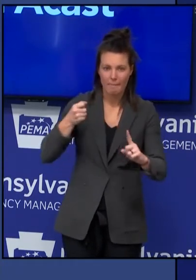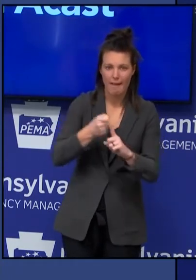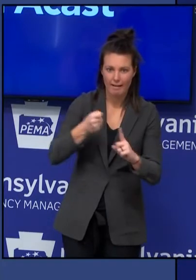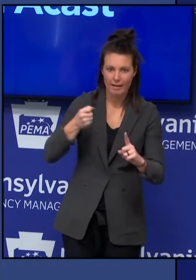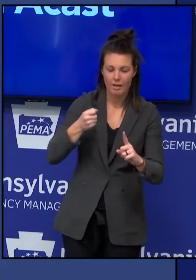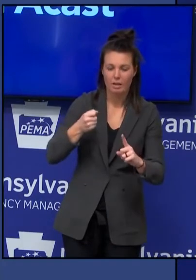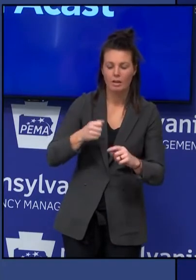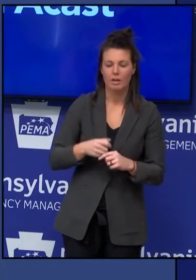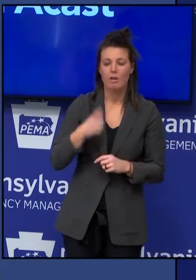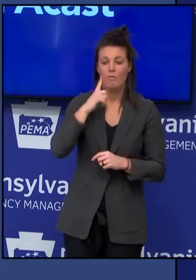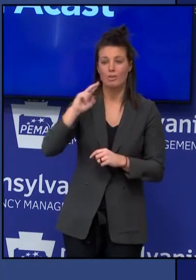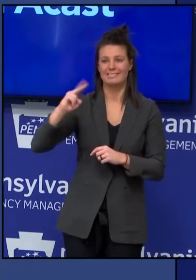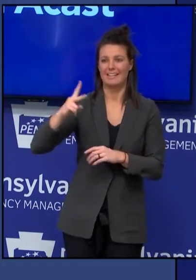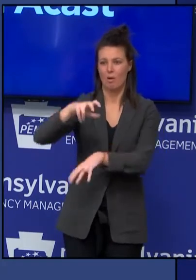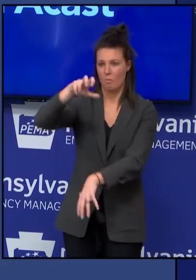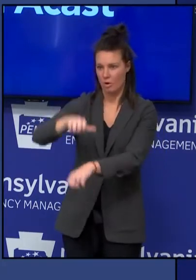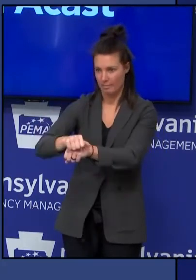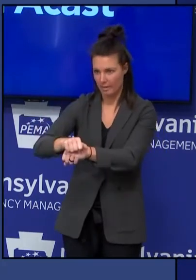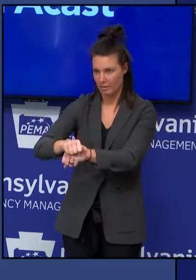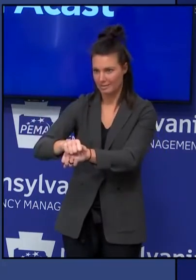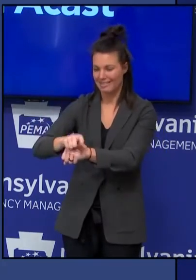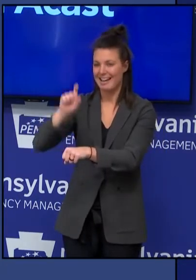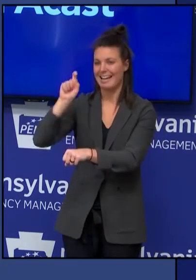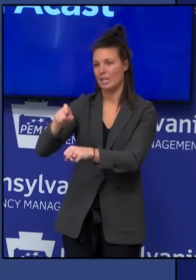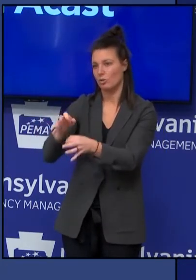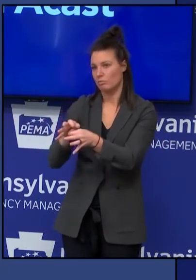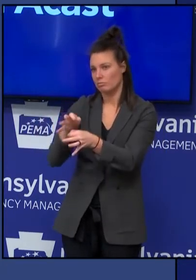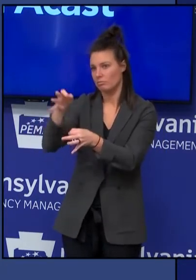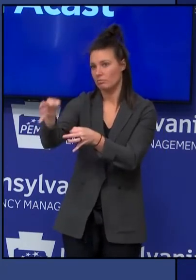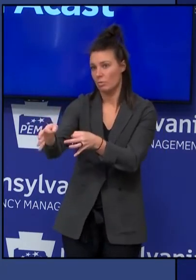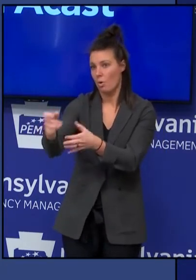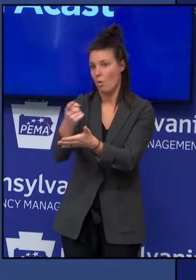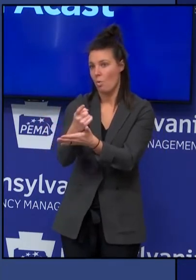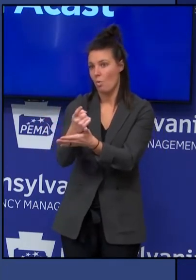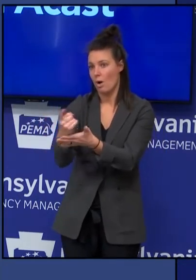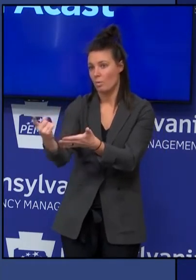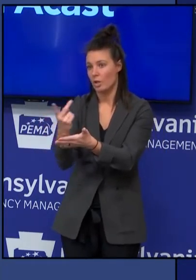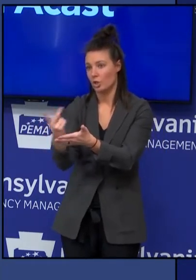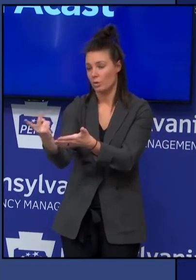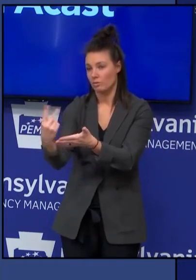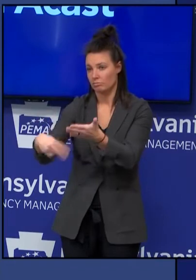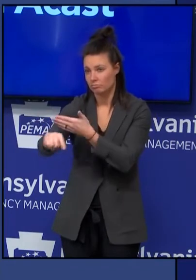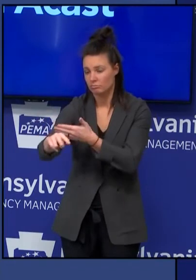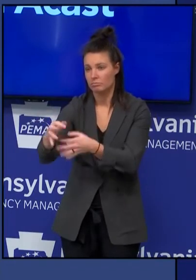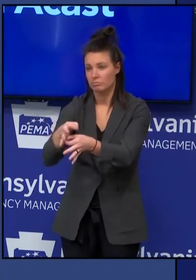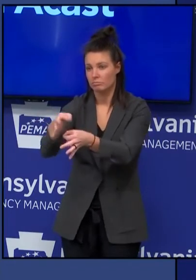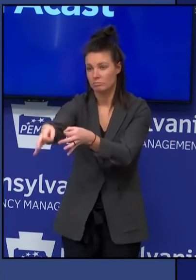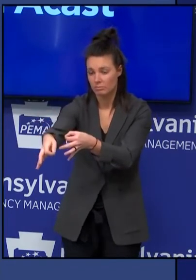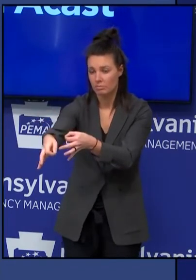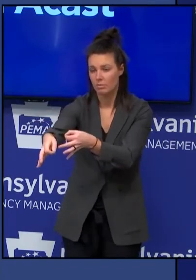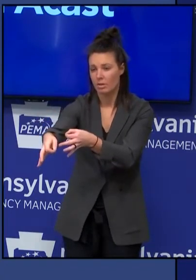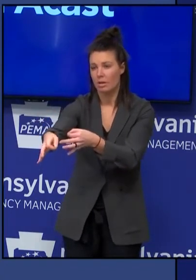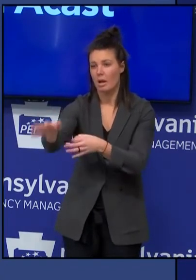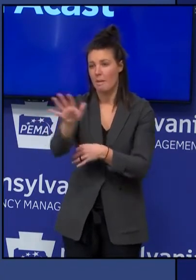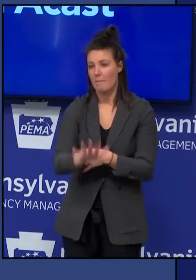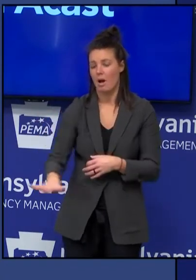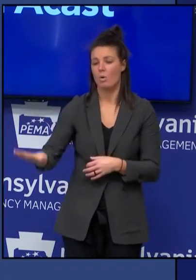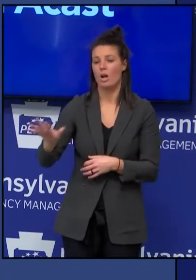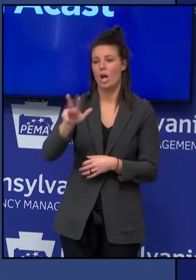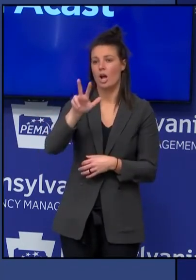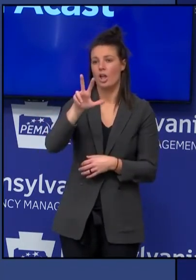second appointments that would likely need rescheduled out 1 or 2 weeks max, there are roughly